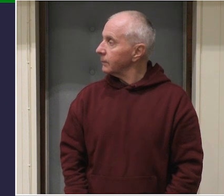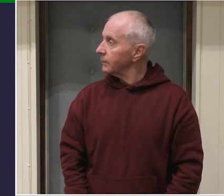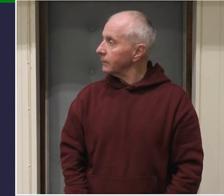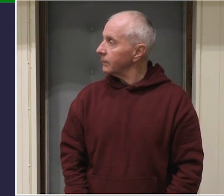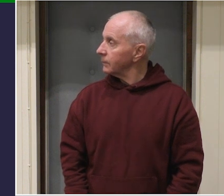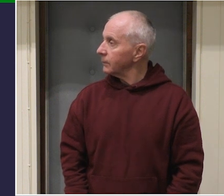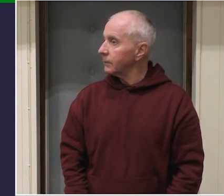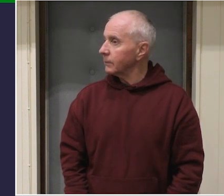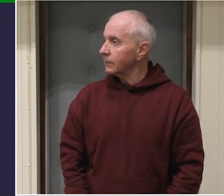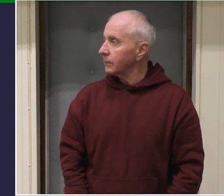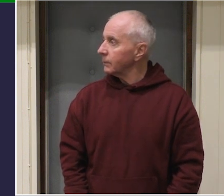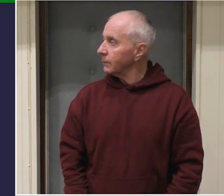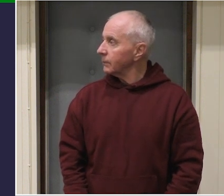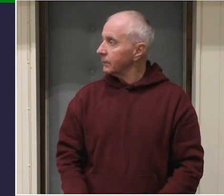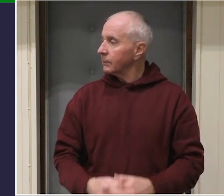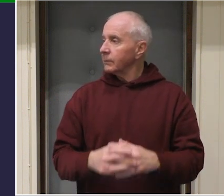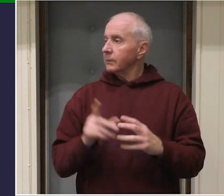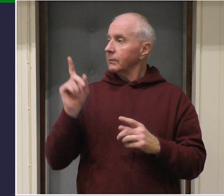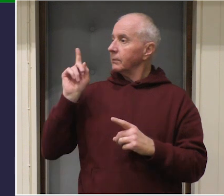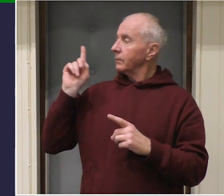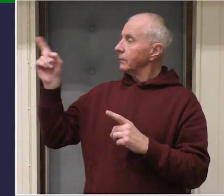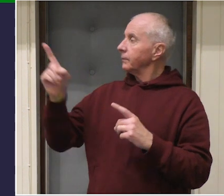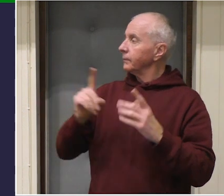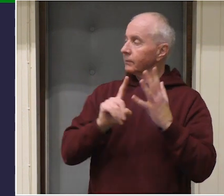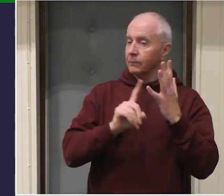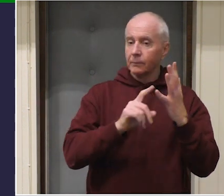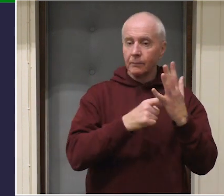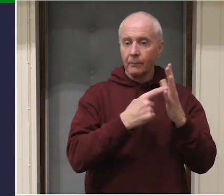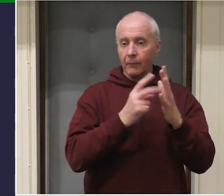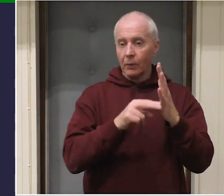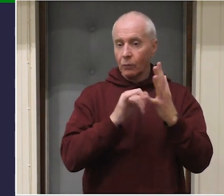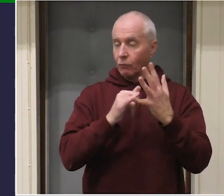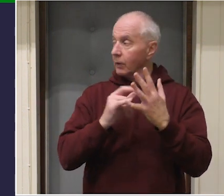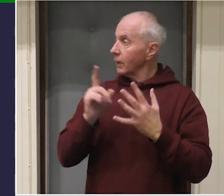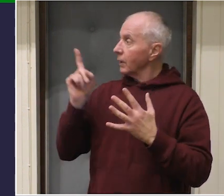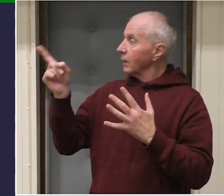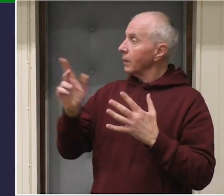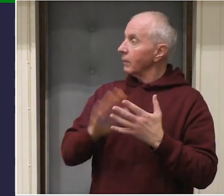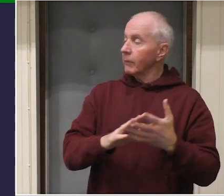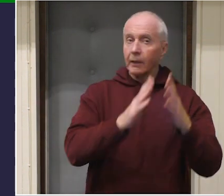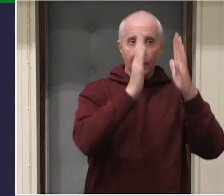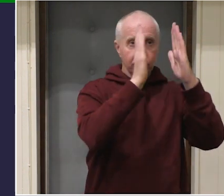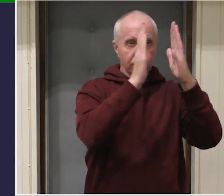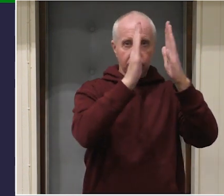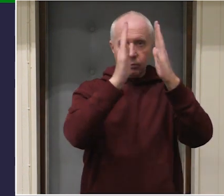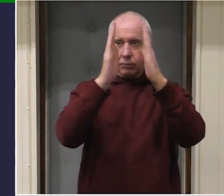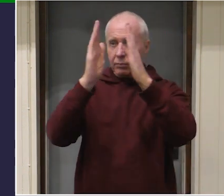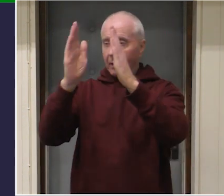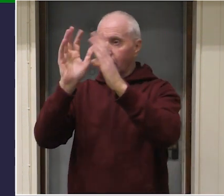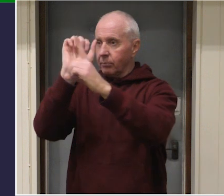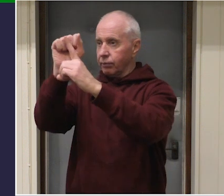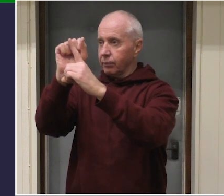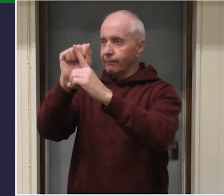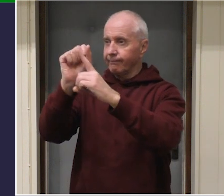Uranus? Yes, discovery of Uranus. It was not an accident. It's because of systematic study that he discovered it. It